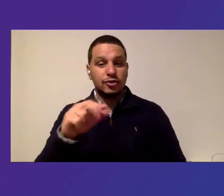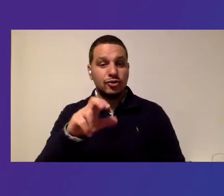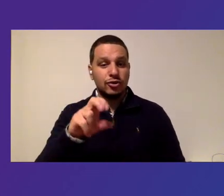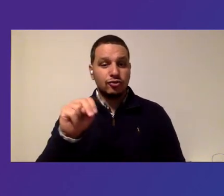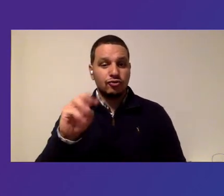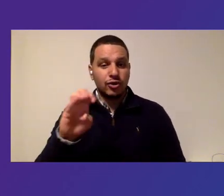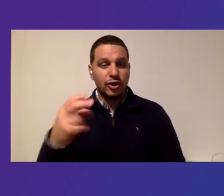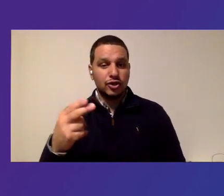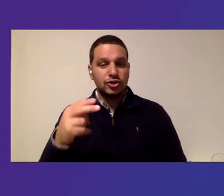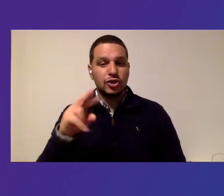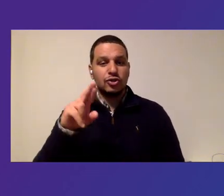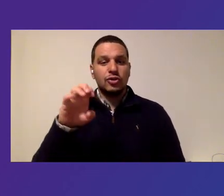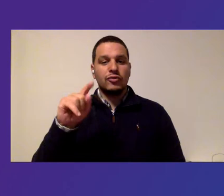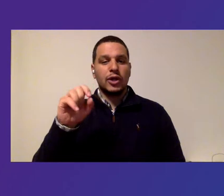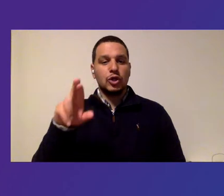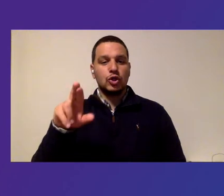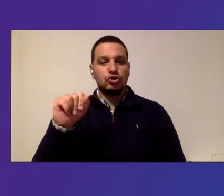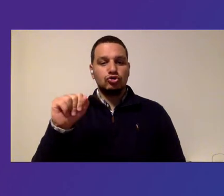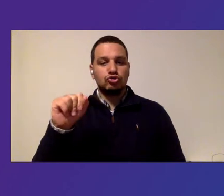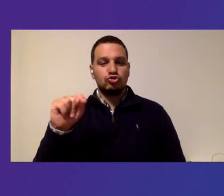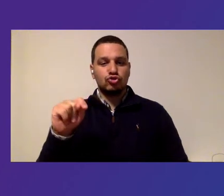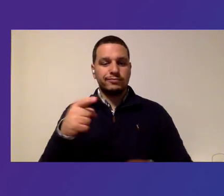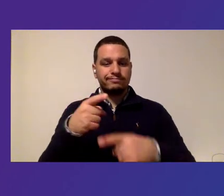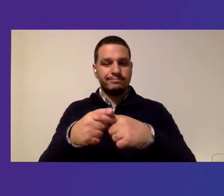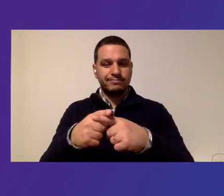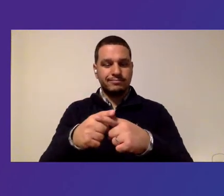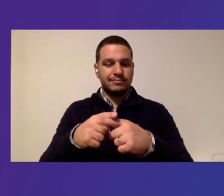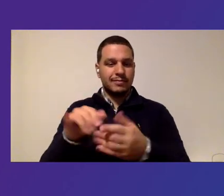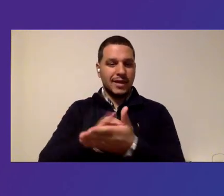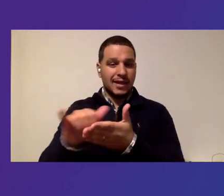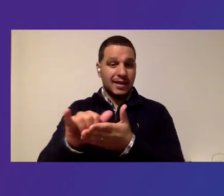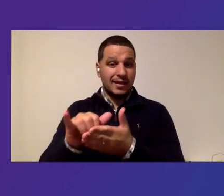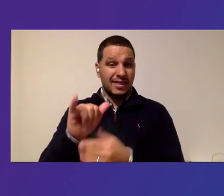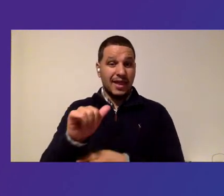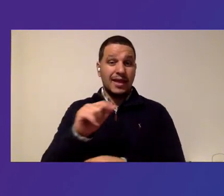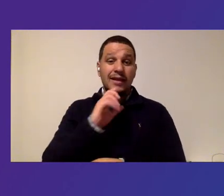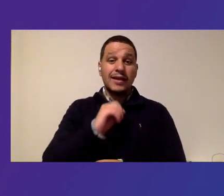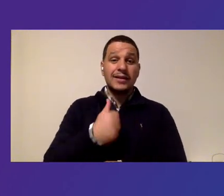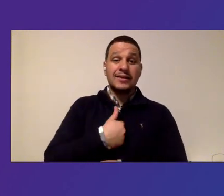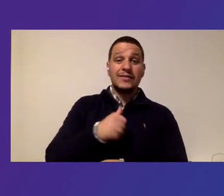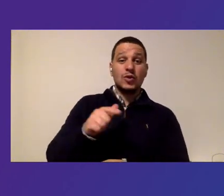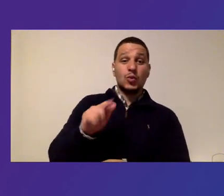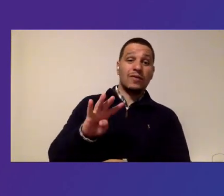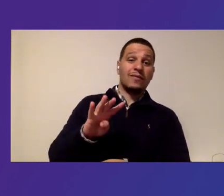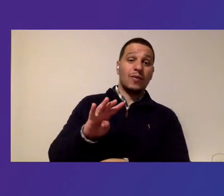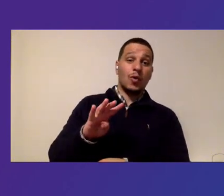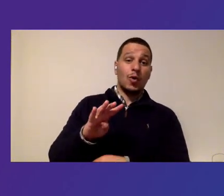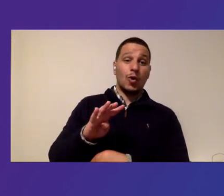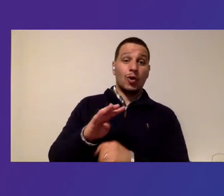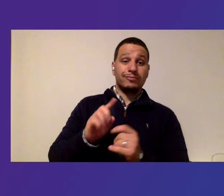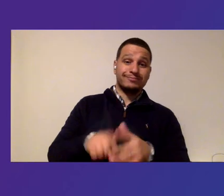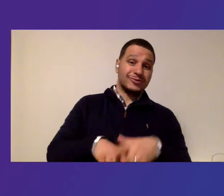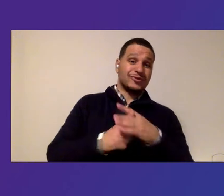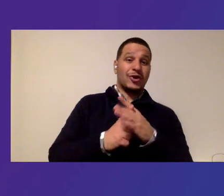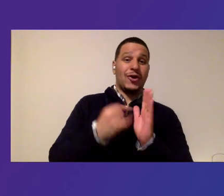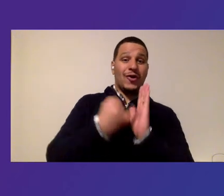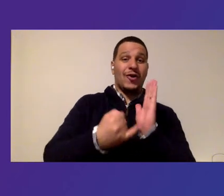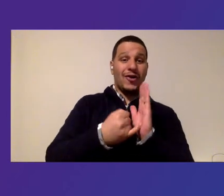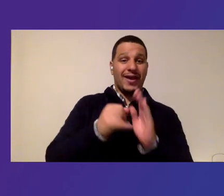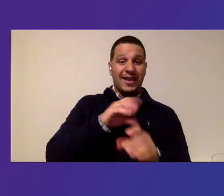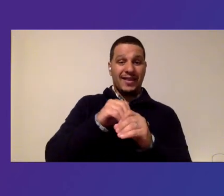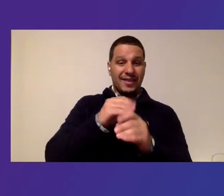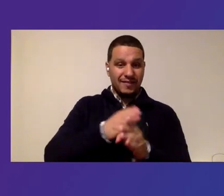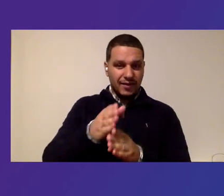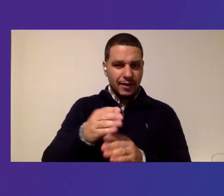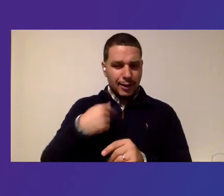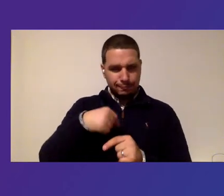in downtown Manhattan as a then 24-year-old emerging artist in the field, determined